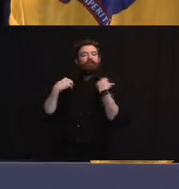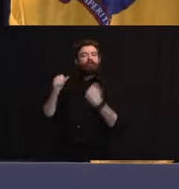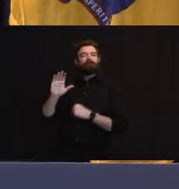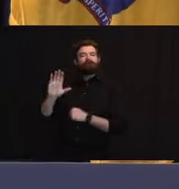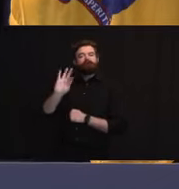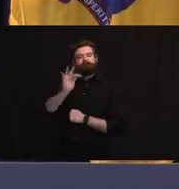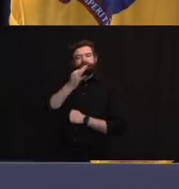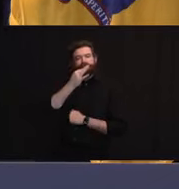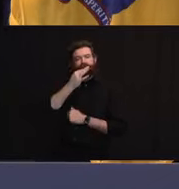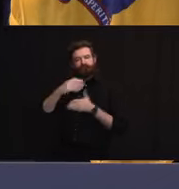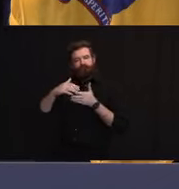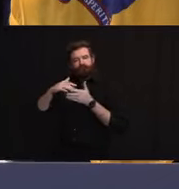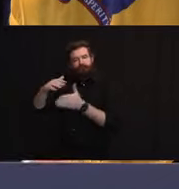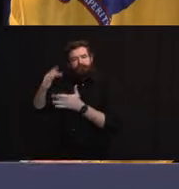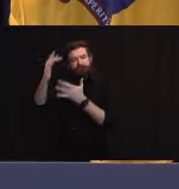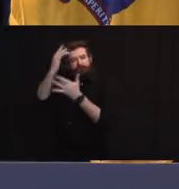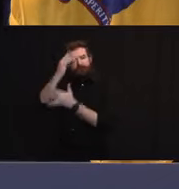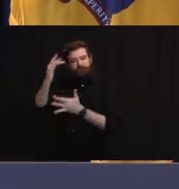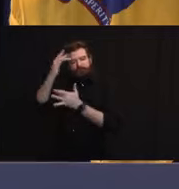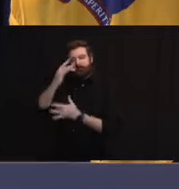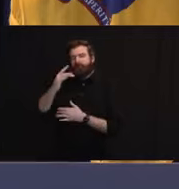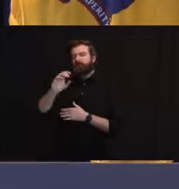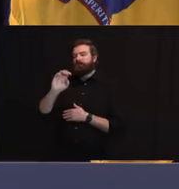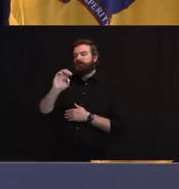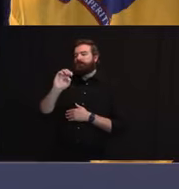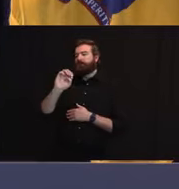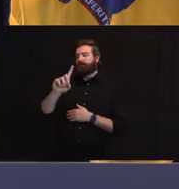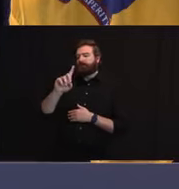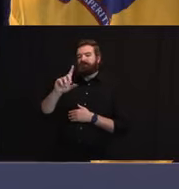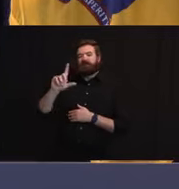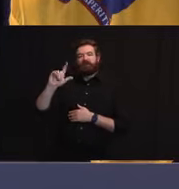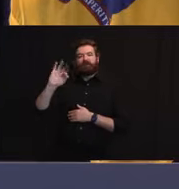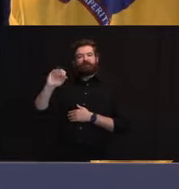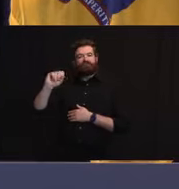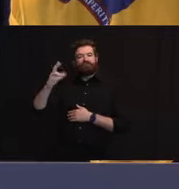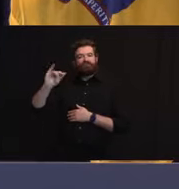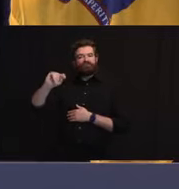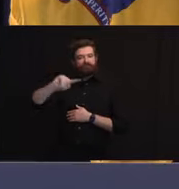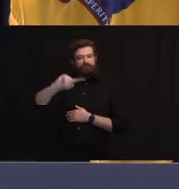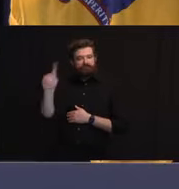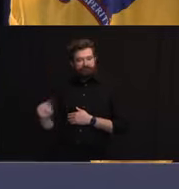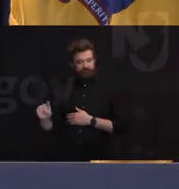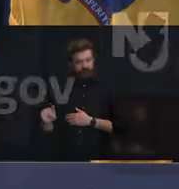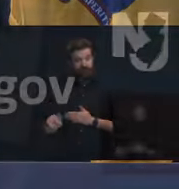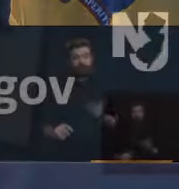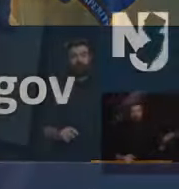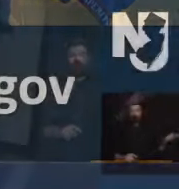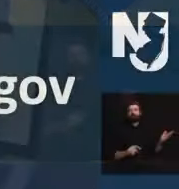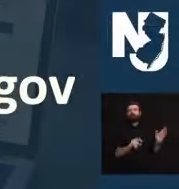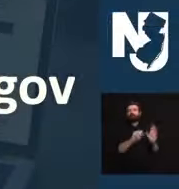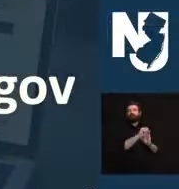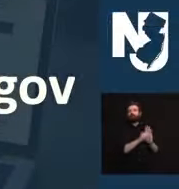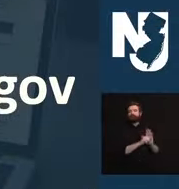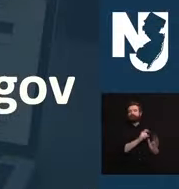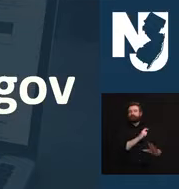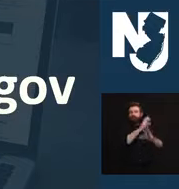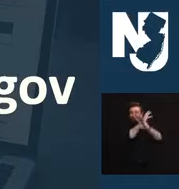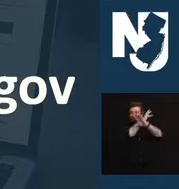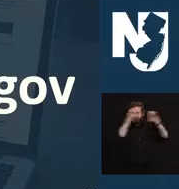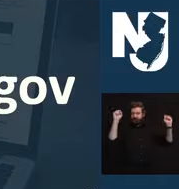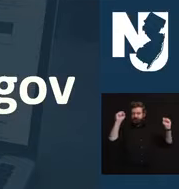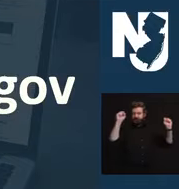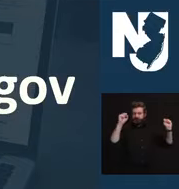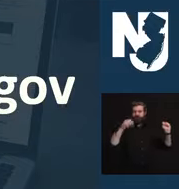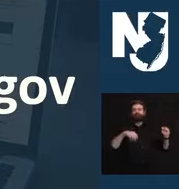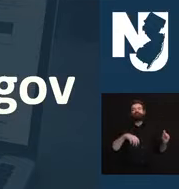Director, Dr. Ed Lifshitz. To my left, the guy who needs no introduction, State Police Superintendent Colonel Pat Callahan. We have Jared Maples, Director of the